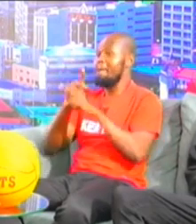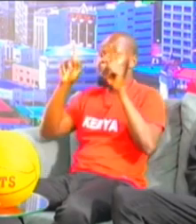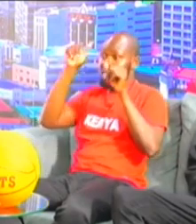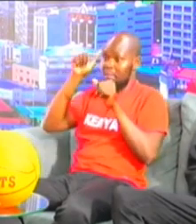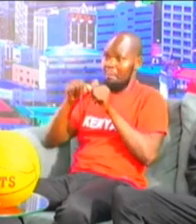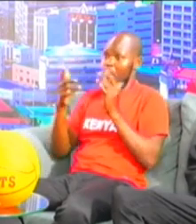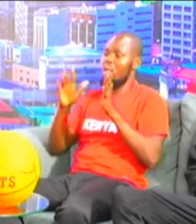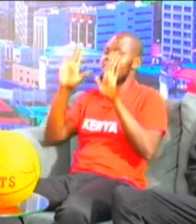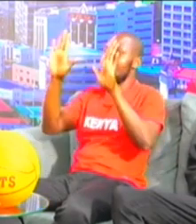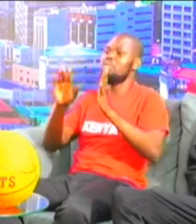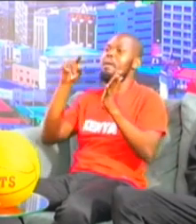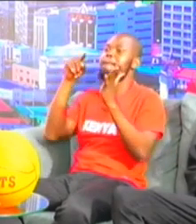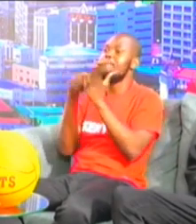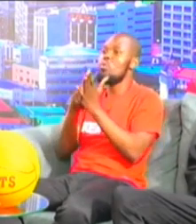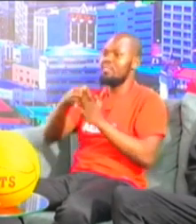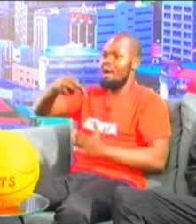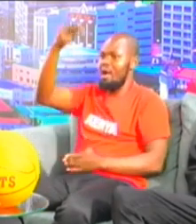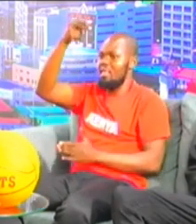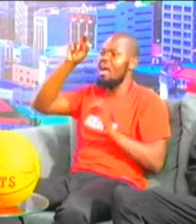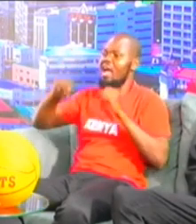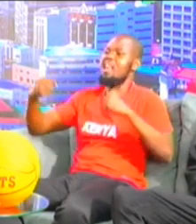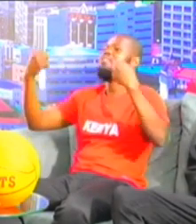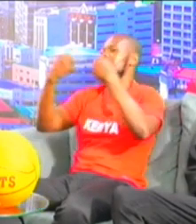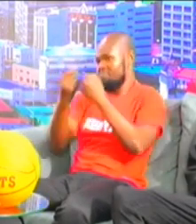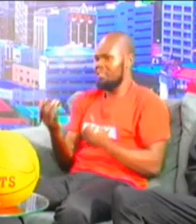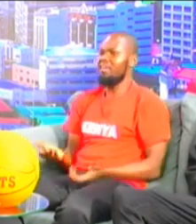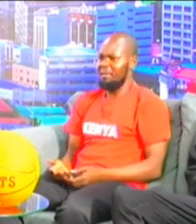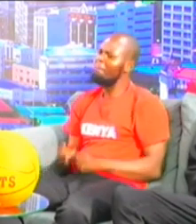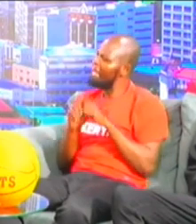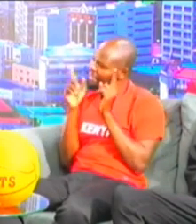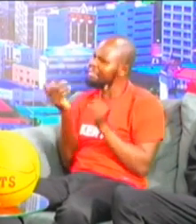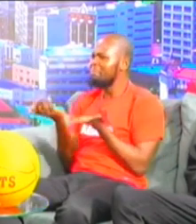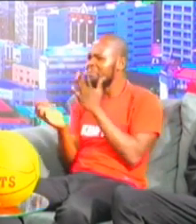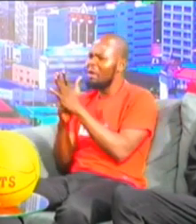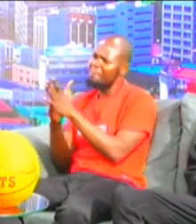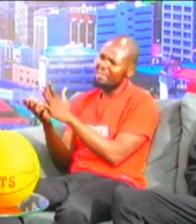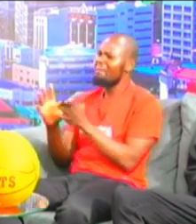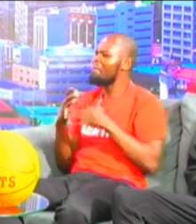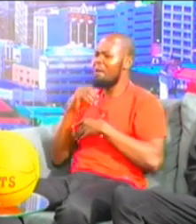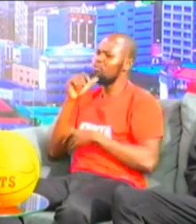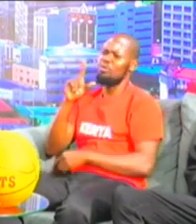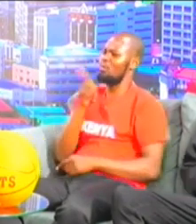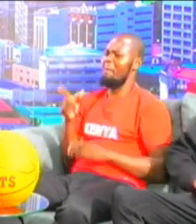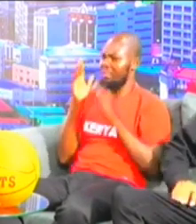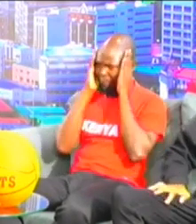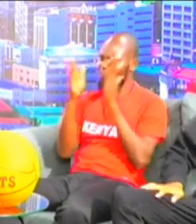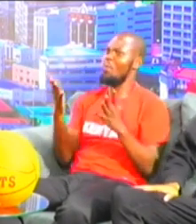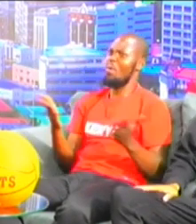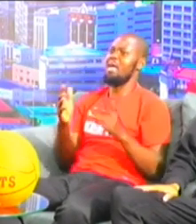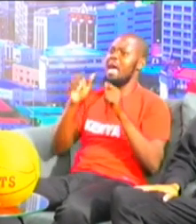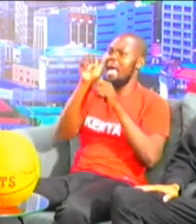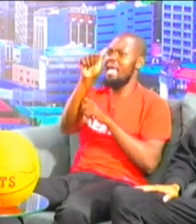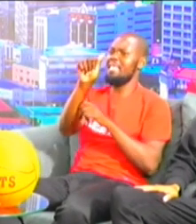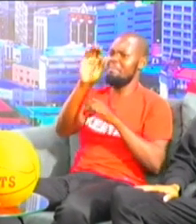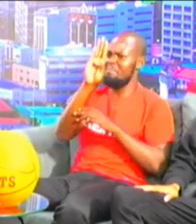also have low points. Yes. But what we can remember is at the high, they'll also